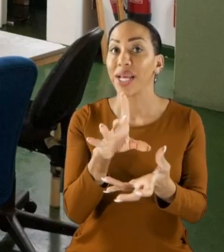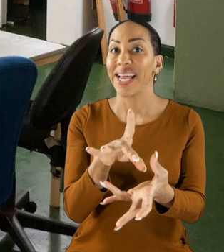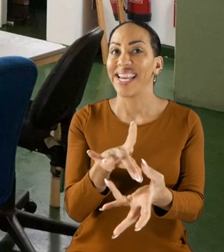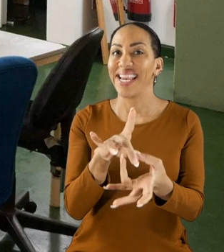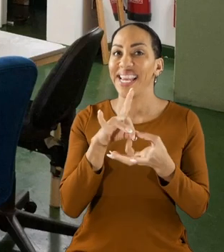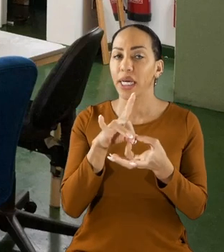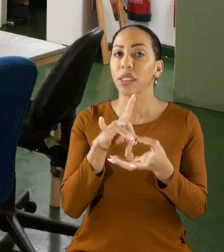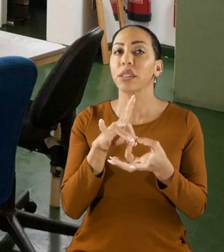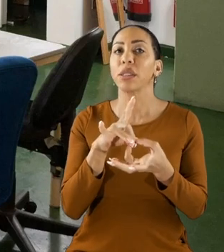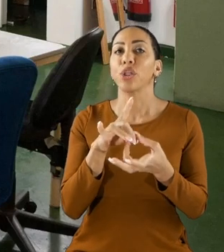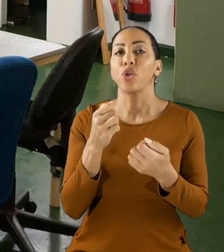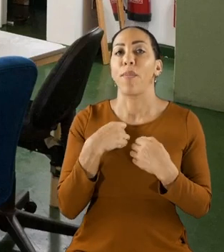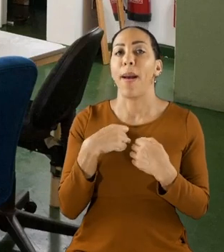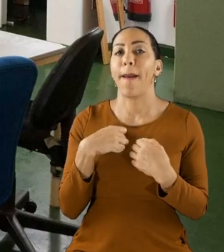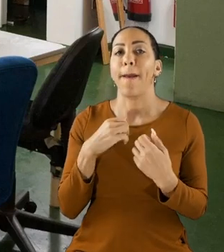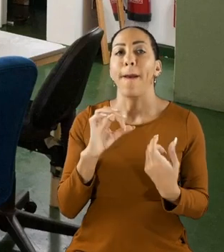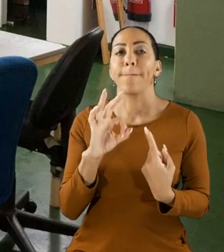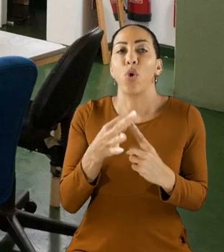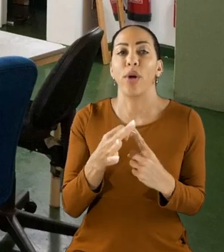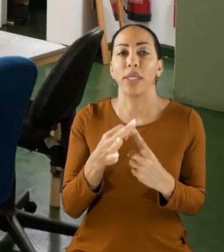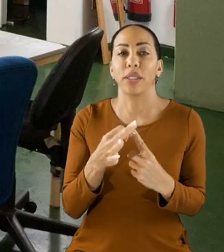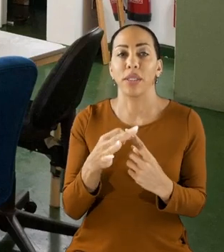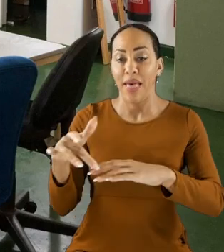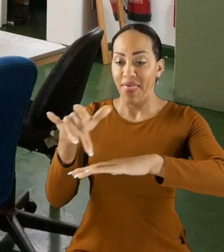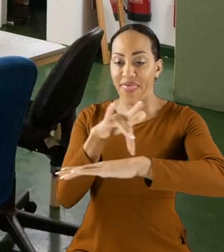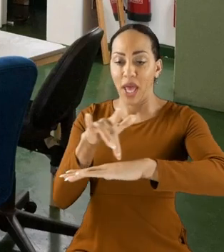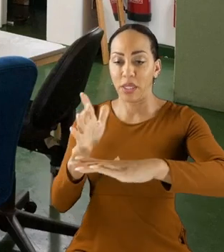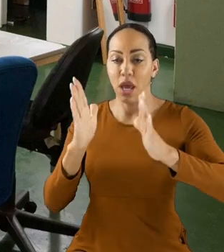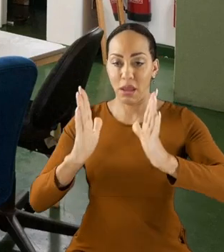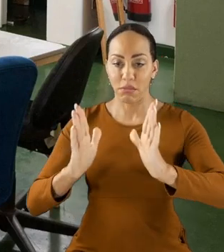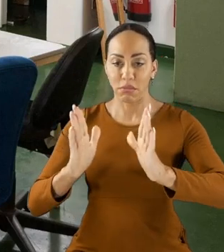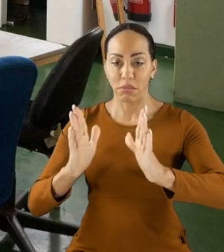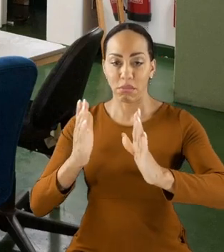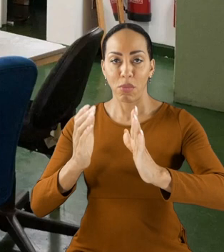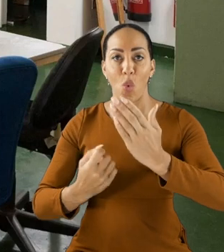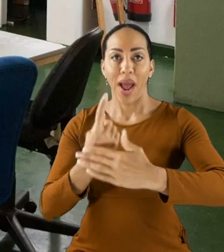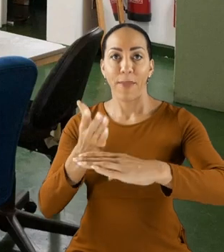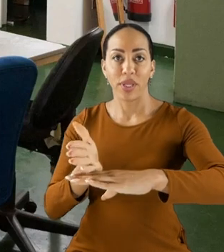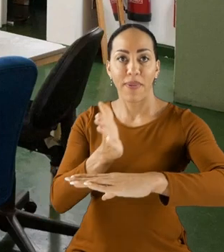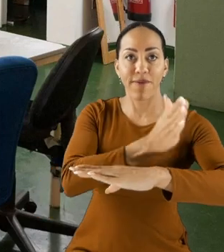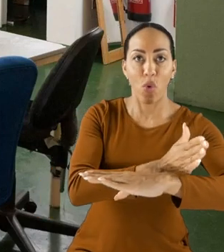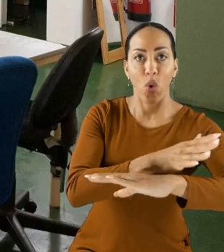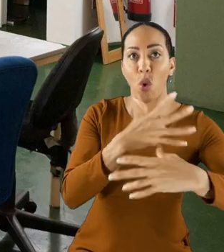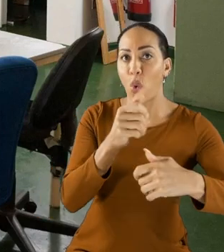on about what happens before a performance starts and what happens after it. So maybe there are, you know, as people